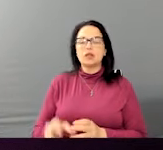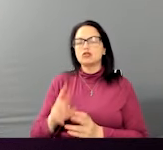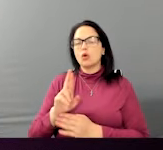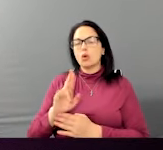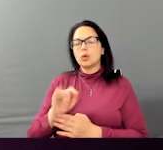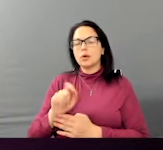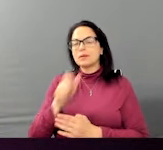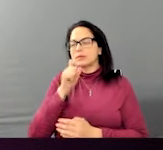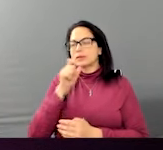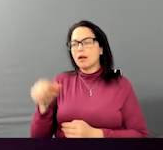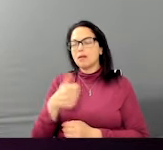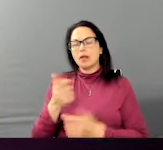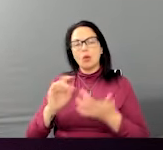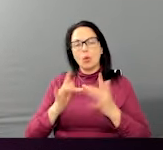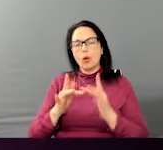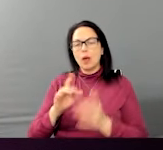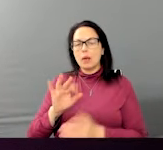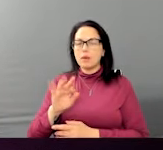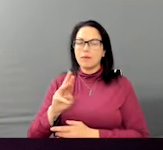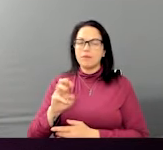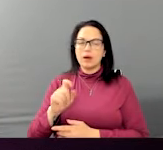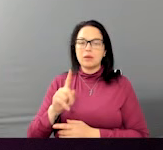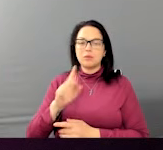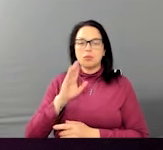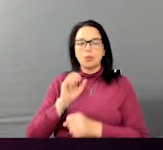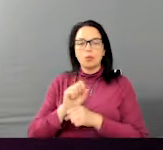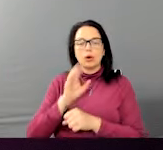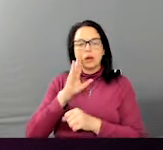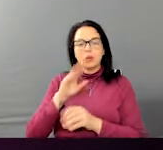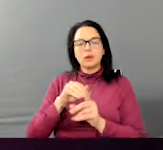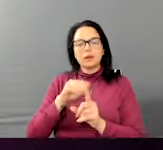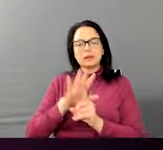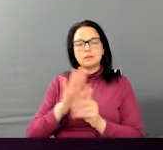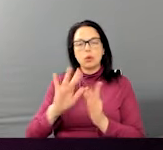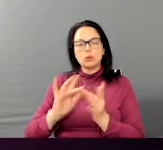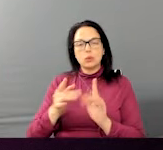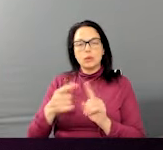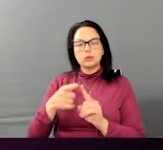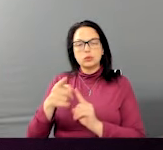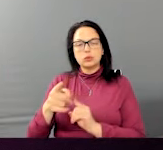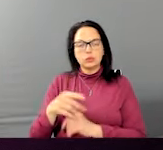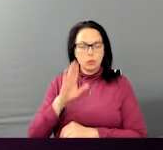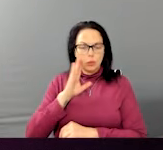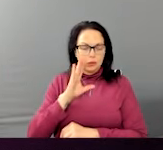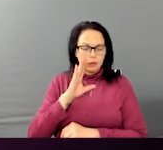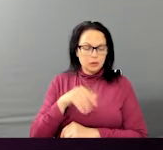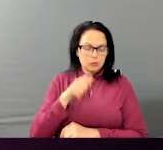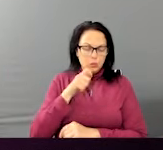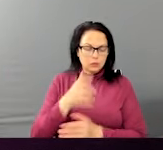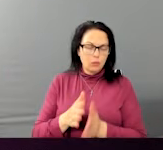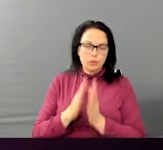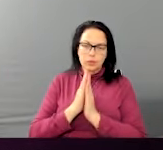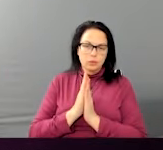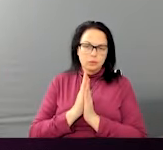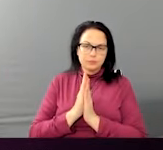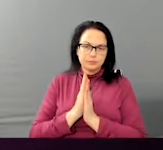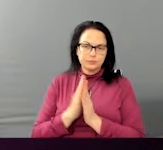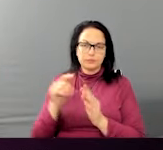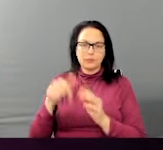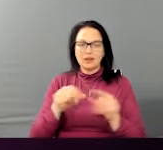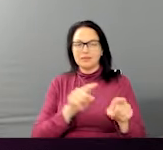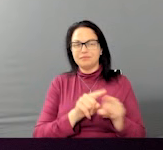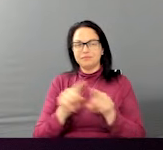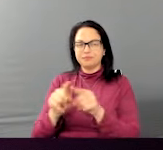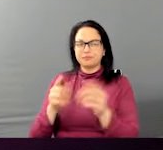a web framework that exposes the web to you, and you get really good at the web when you're using it. So it's not just requests, and this is all server-side too.